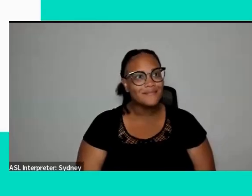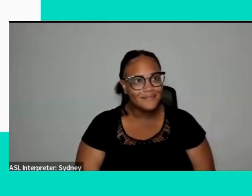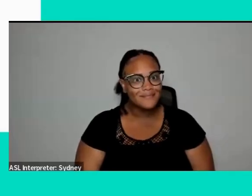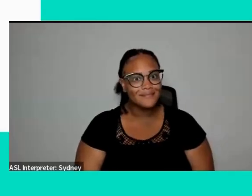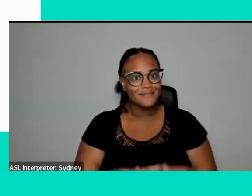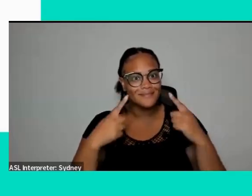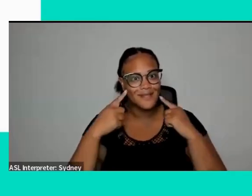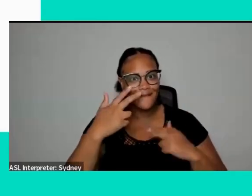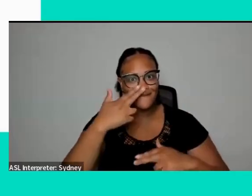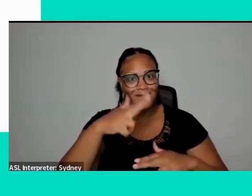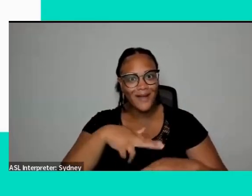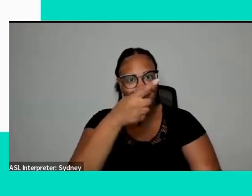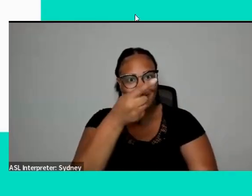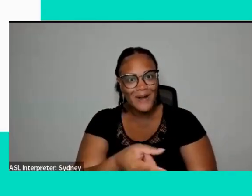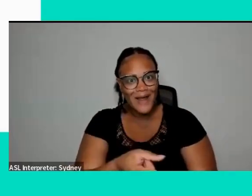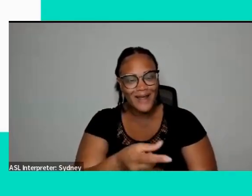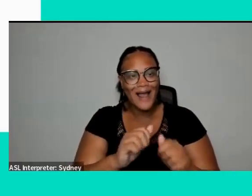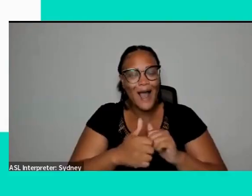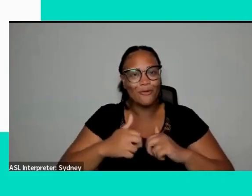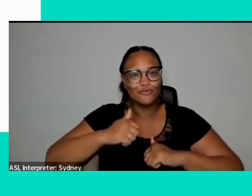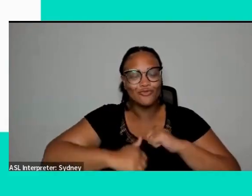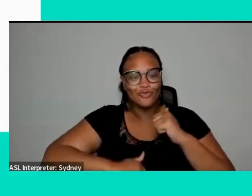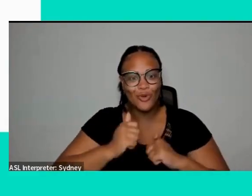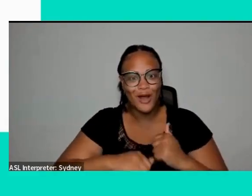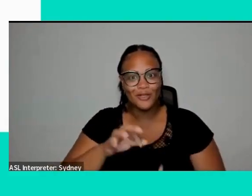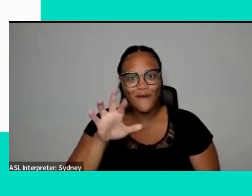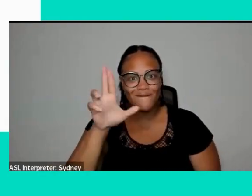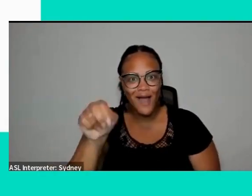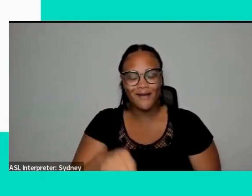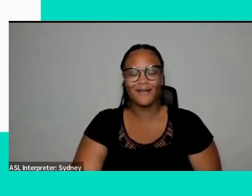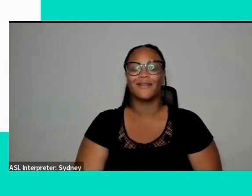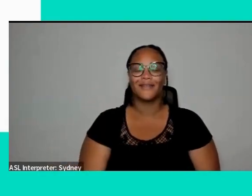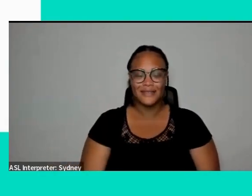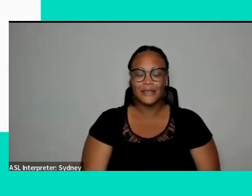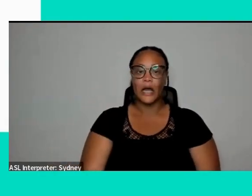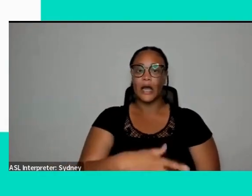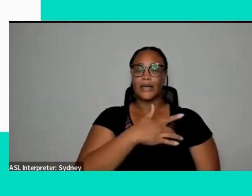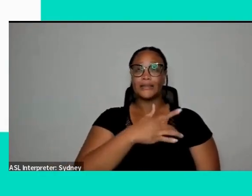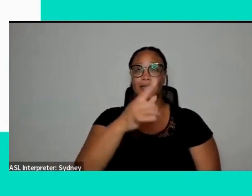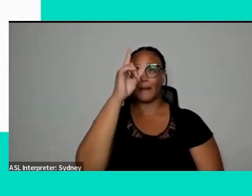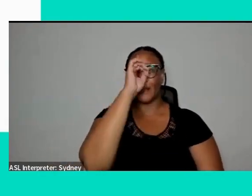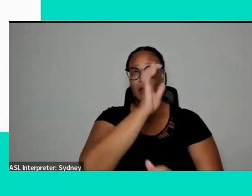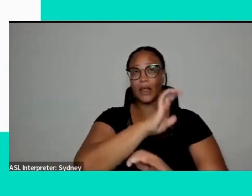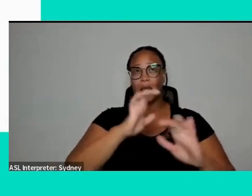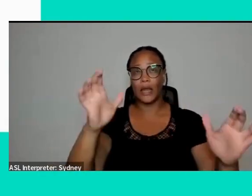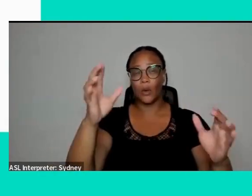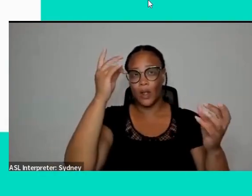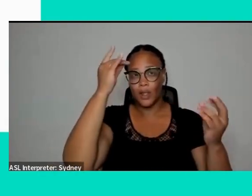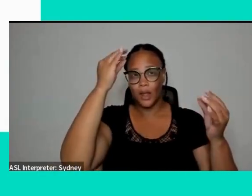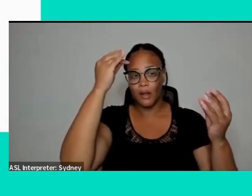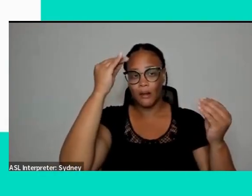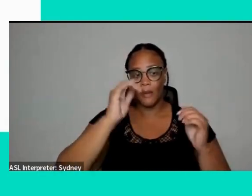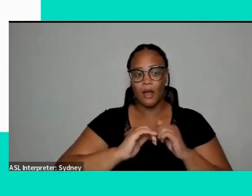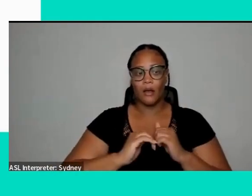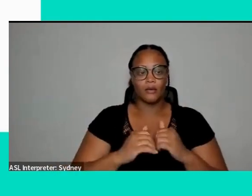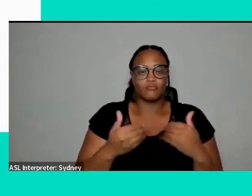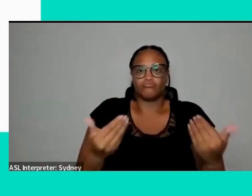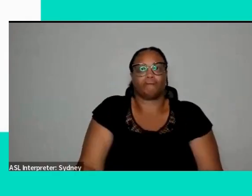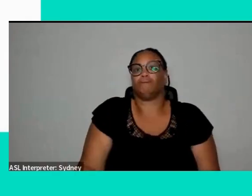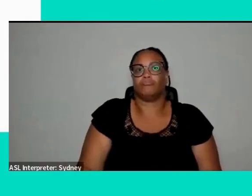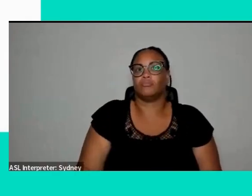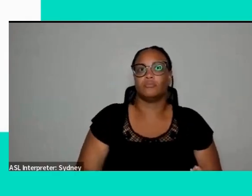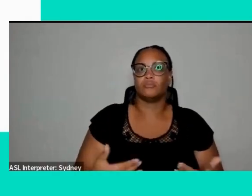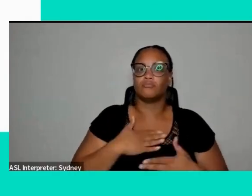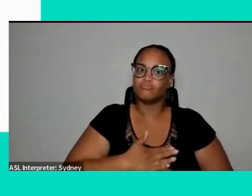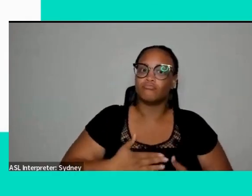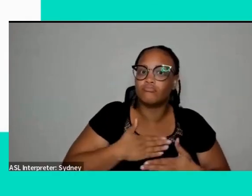To structure fun. So typically when we think about that, we just have fun. But